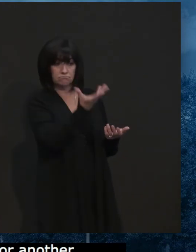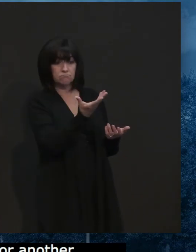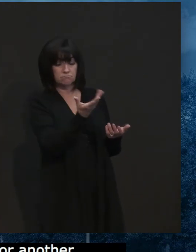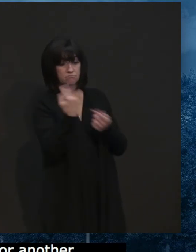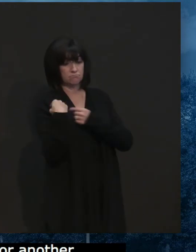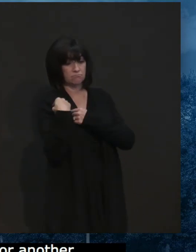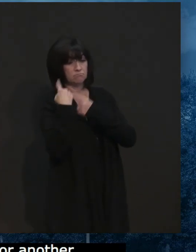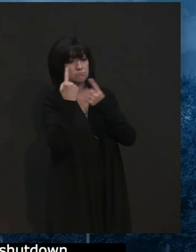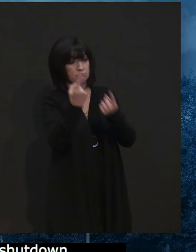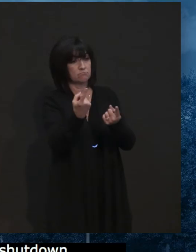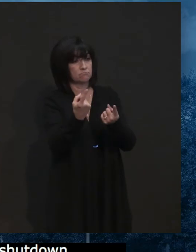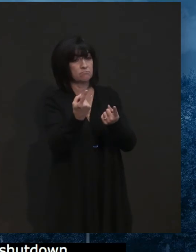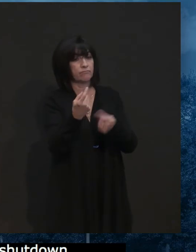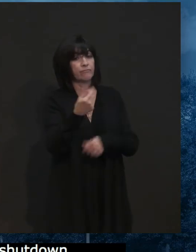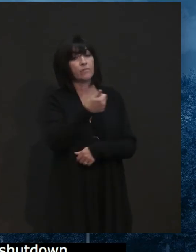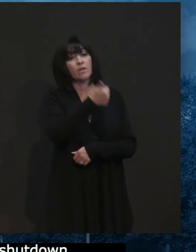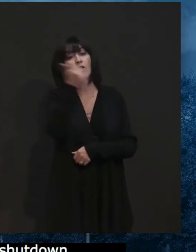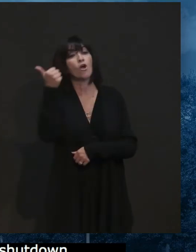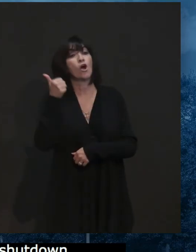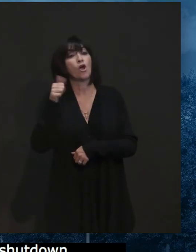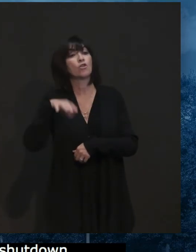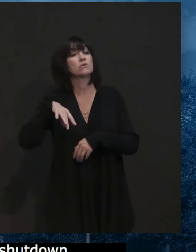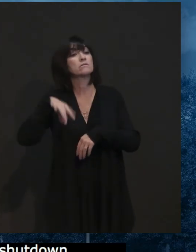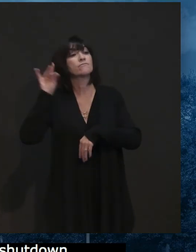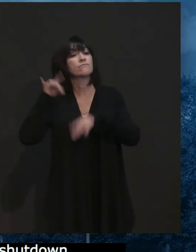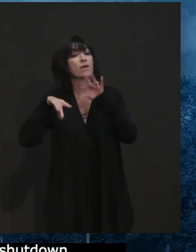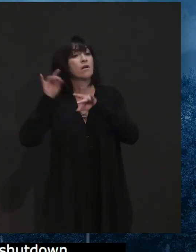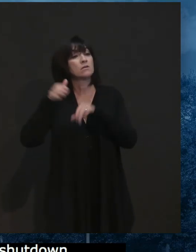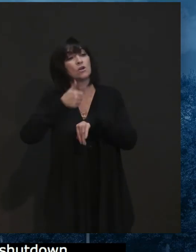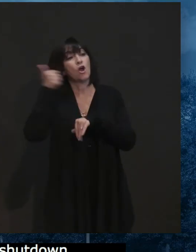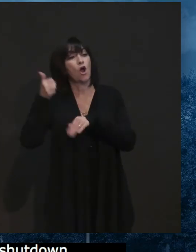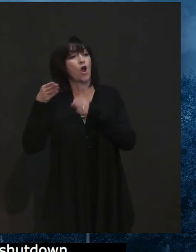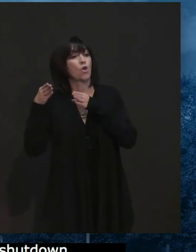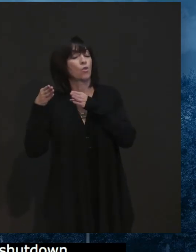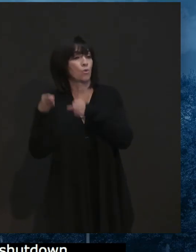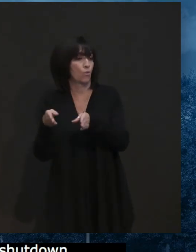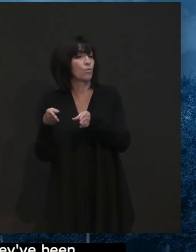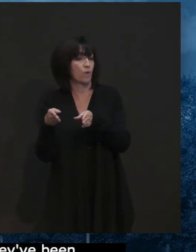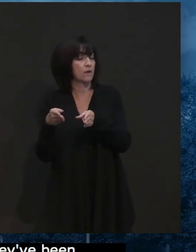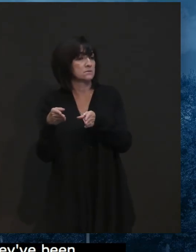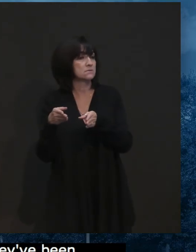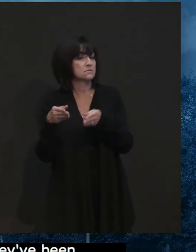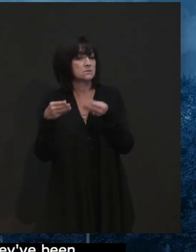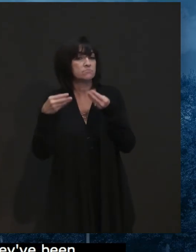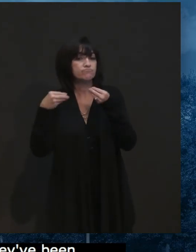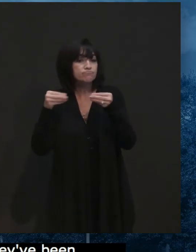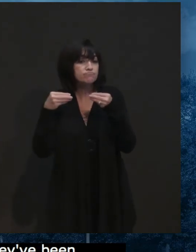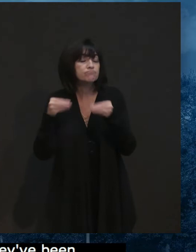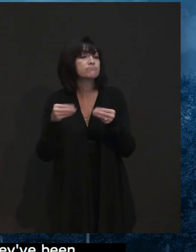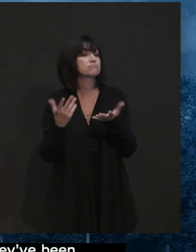months is finding more creative ways of delivering their product or their services.